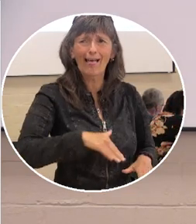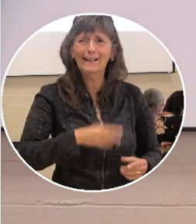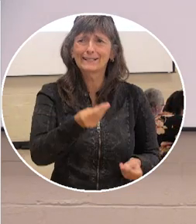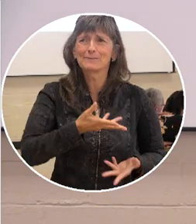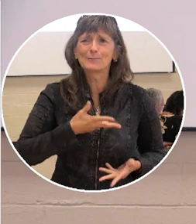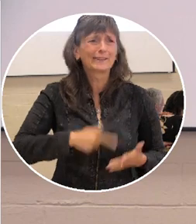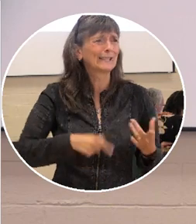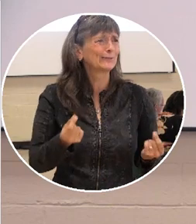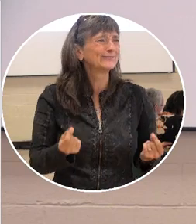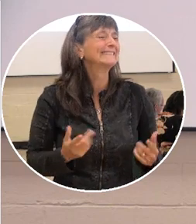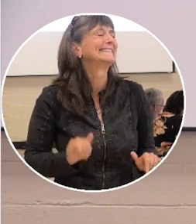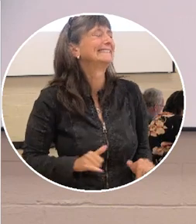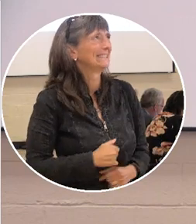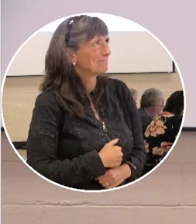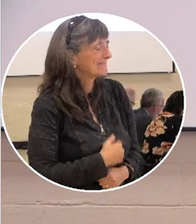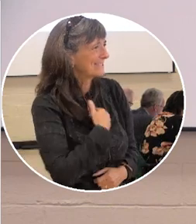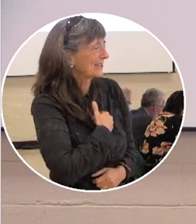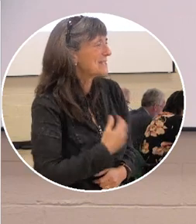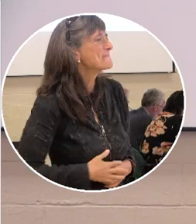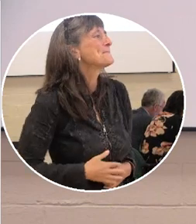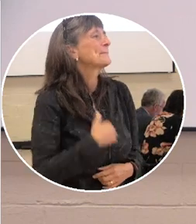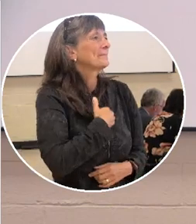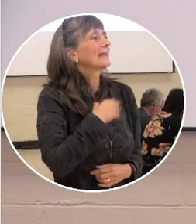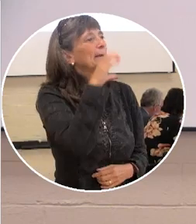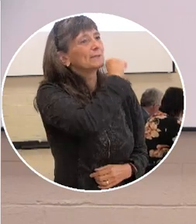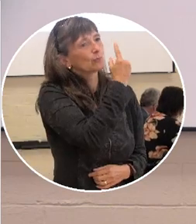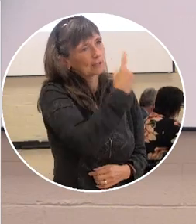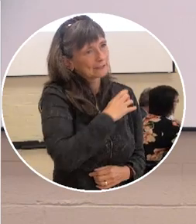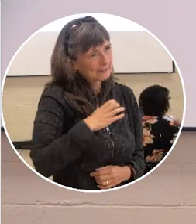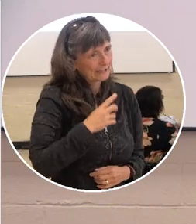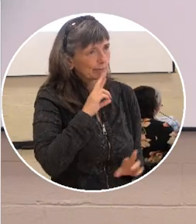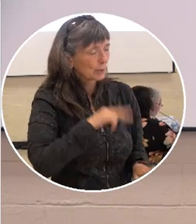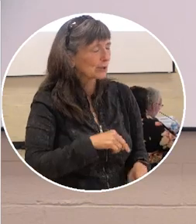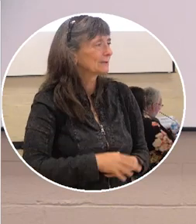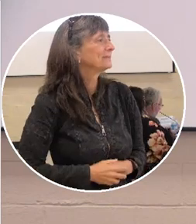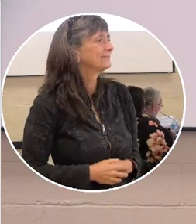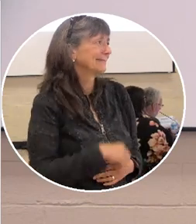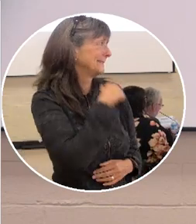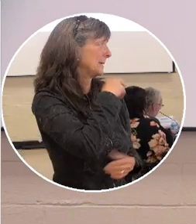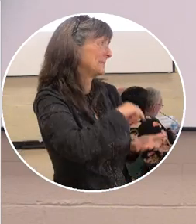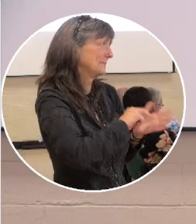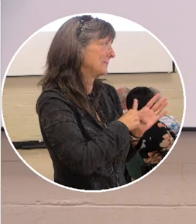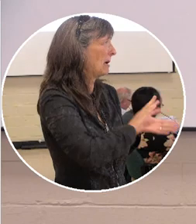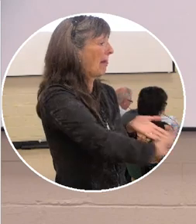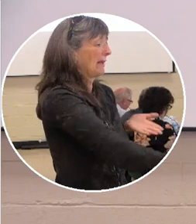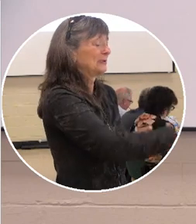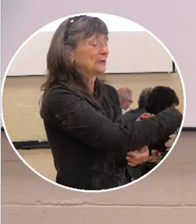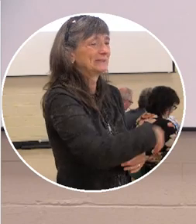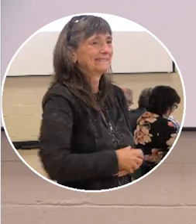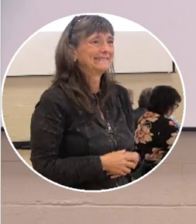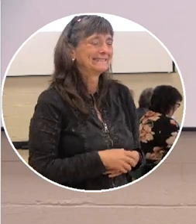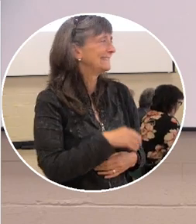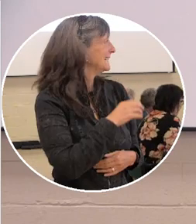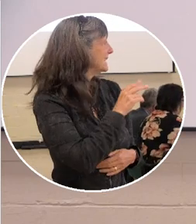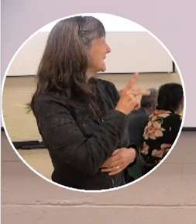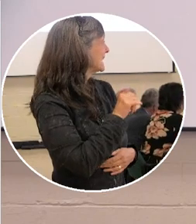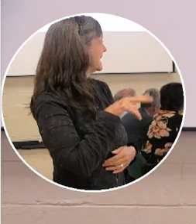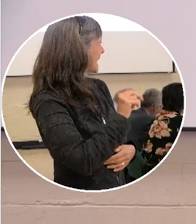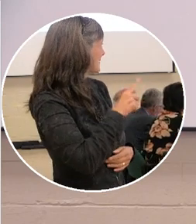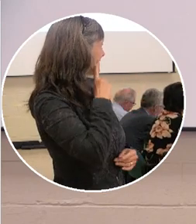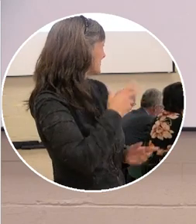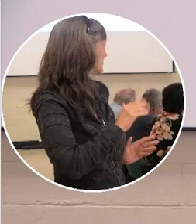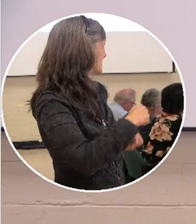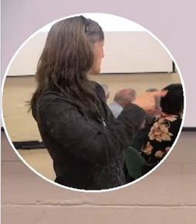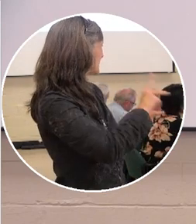possible? Okay, I apologize. It was not deliberate to cause Kevin not to have an opportunity to